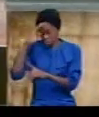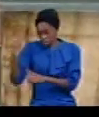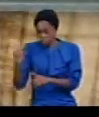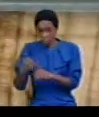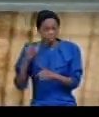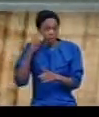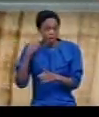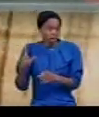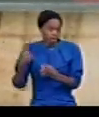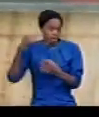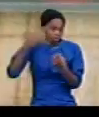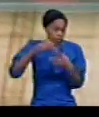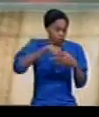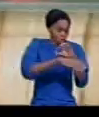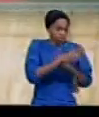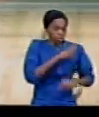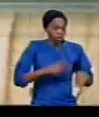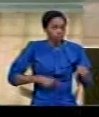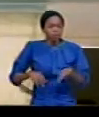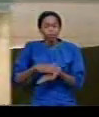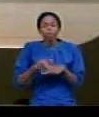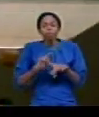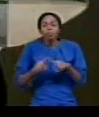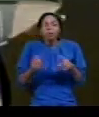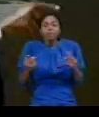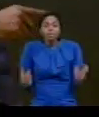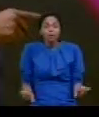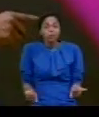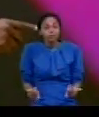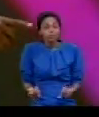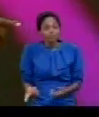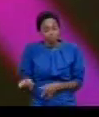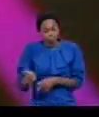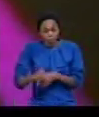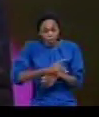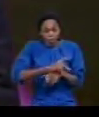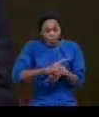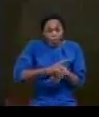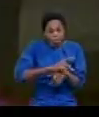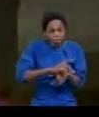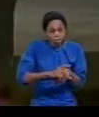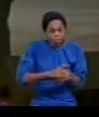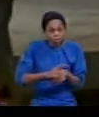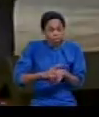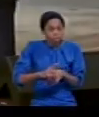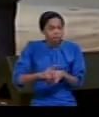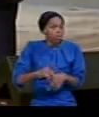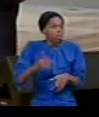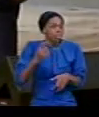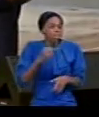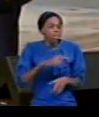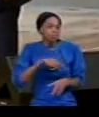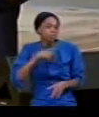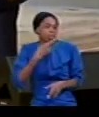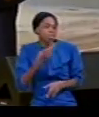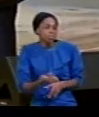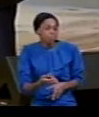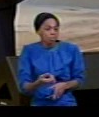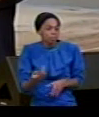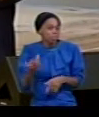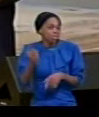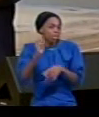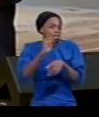the kingdom. But now he practices the religion, the